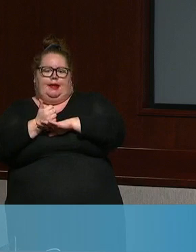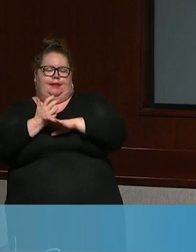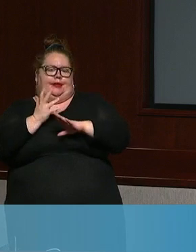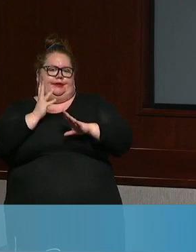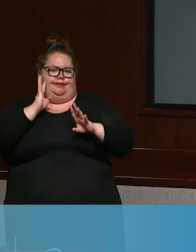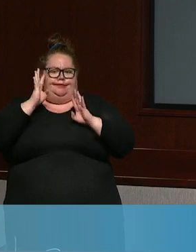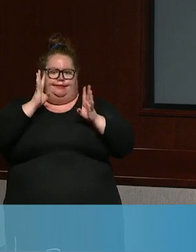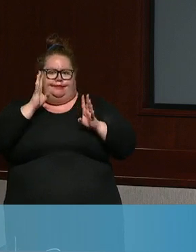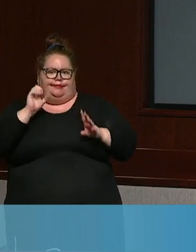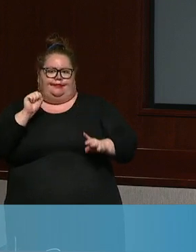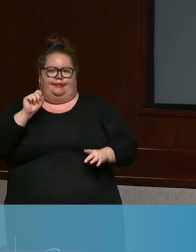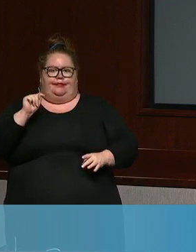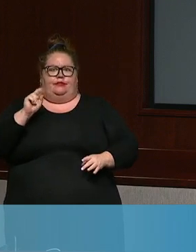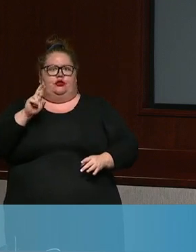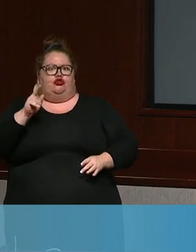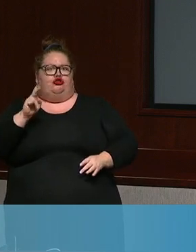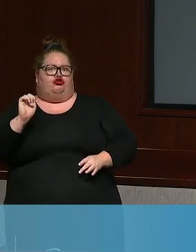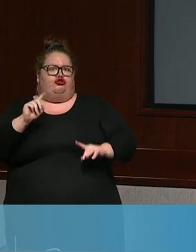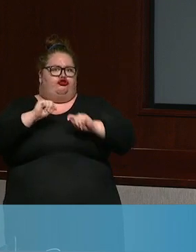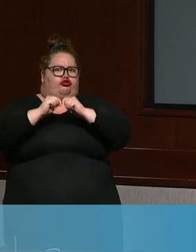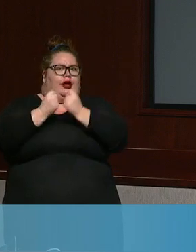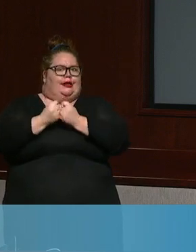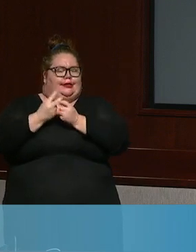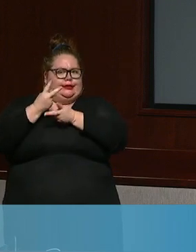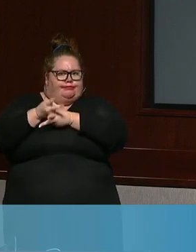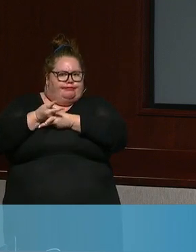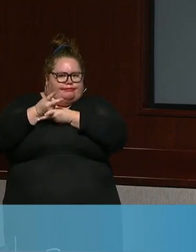base of